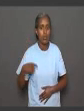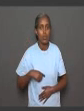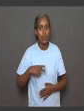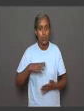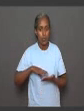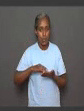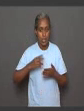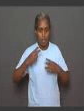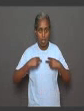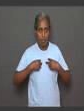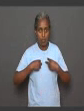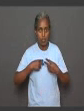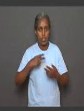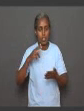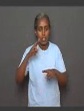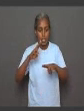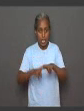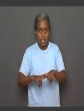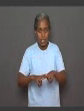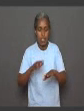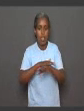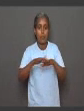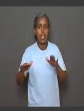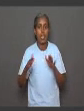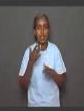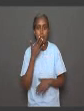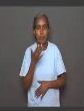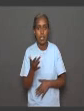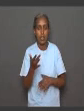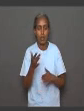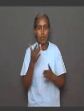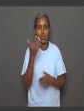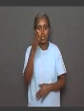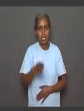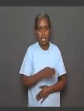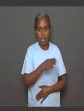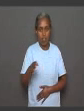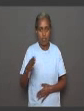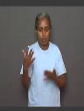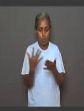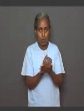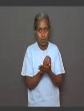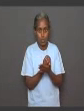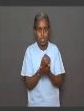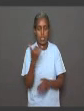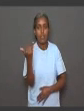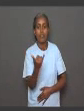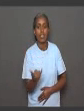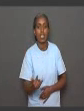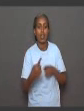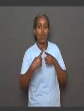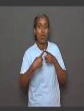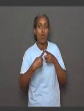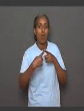a plane mirror on the graph to produce a figure that is the